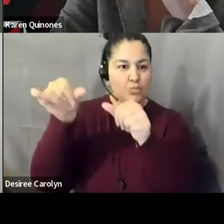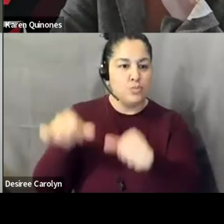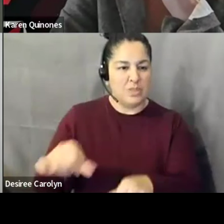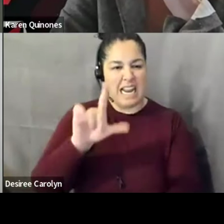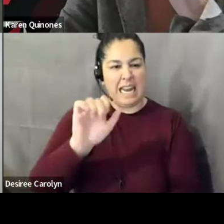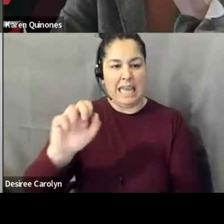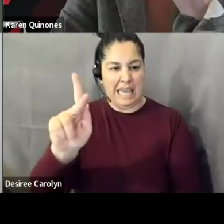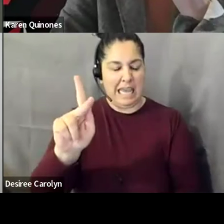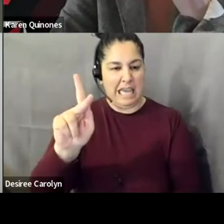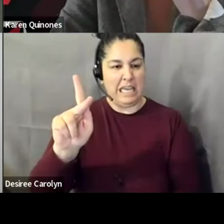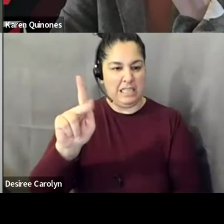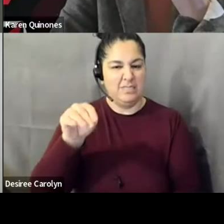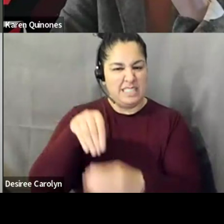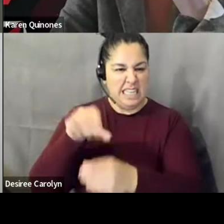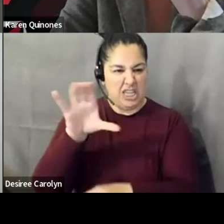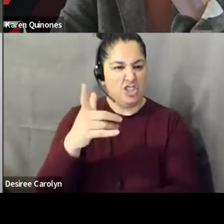It's